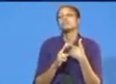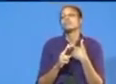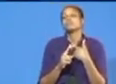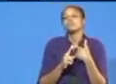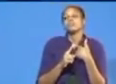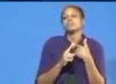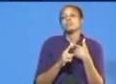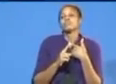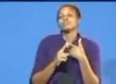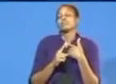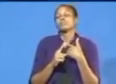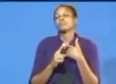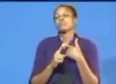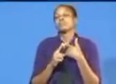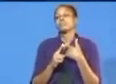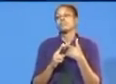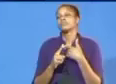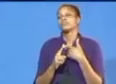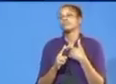issue of